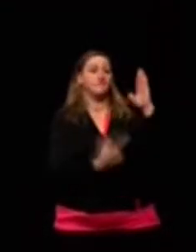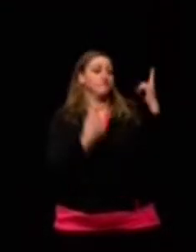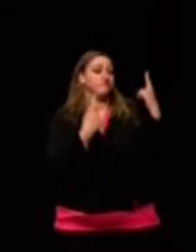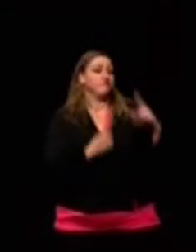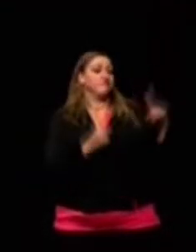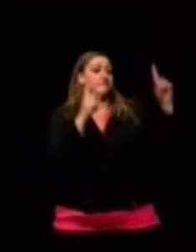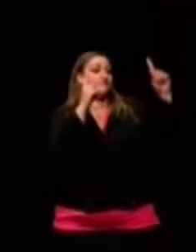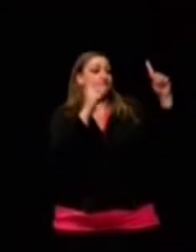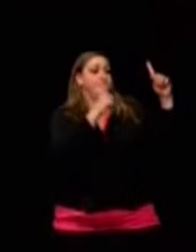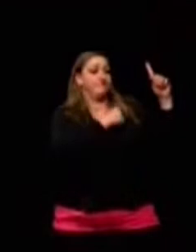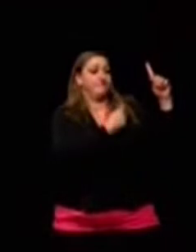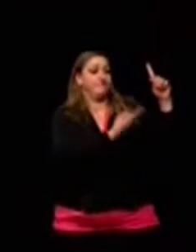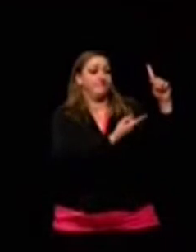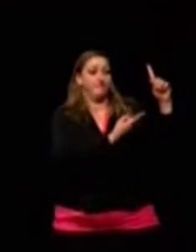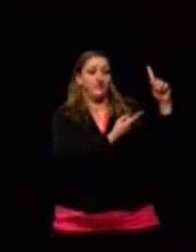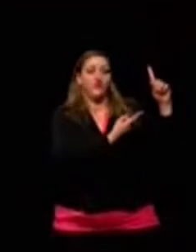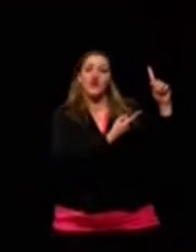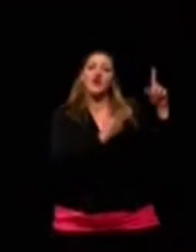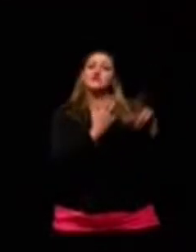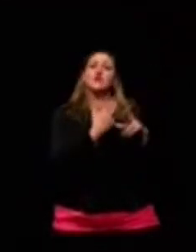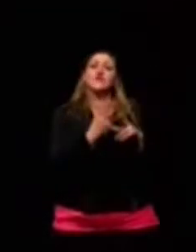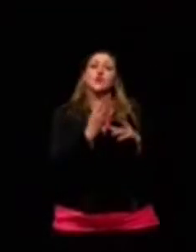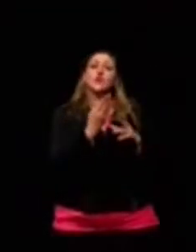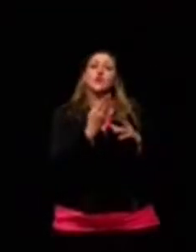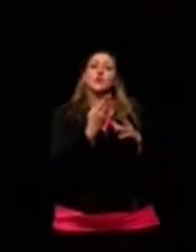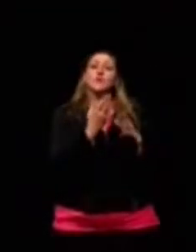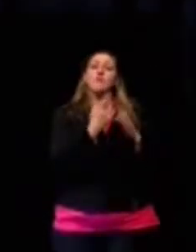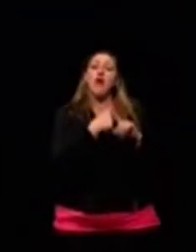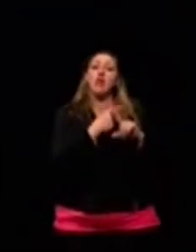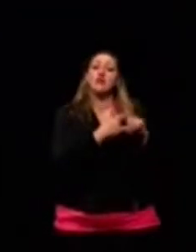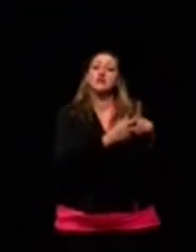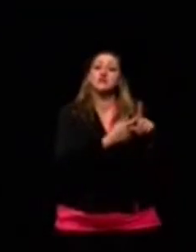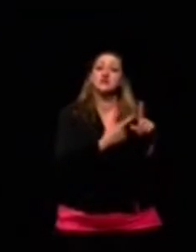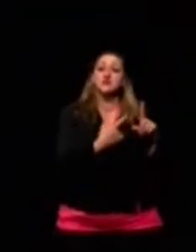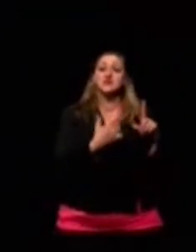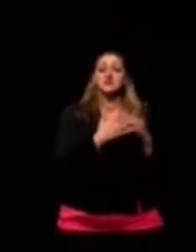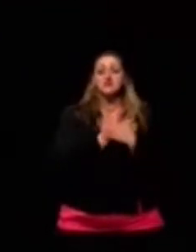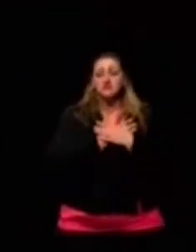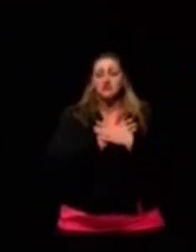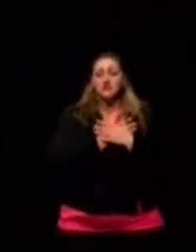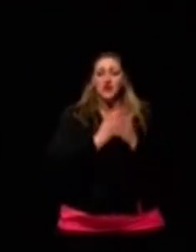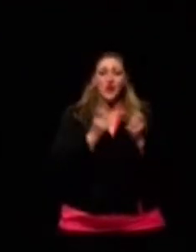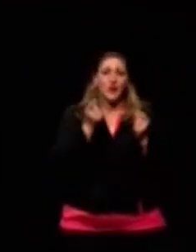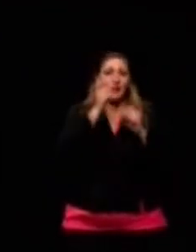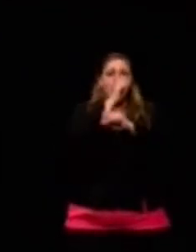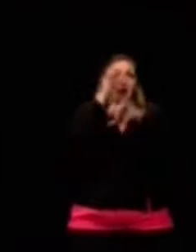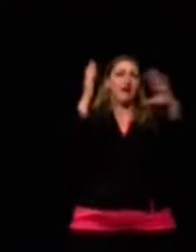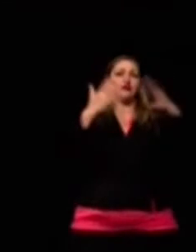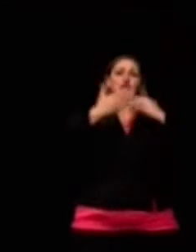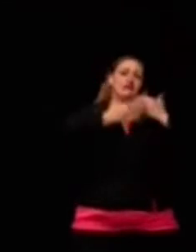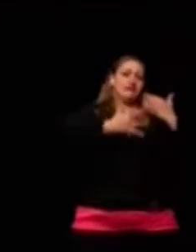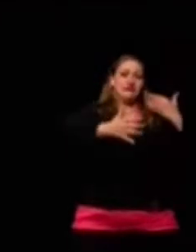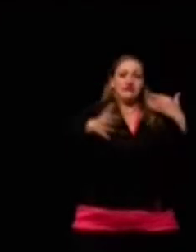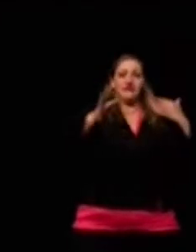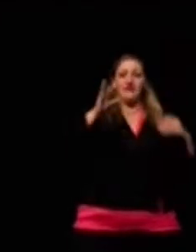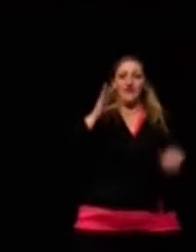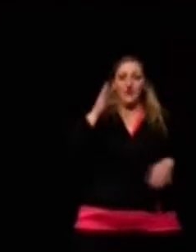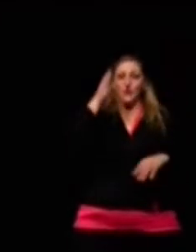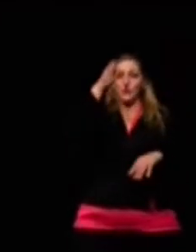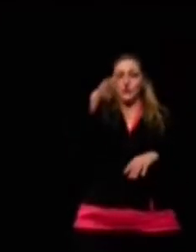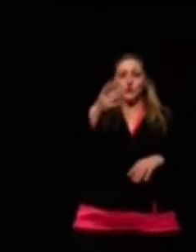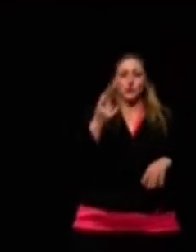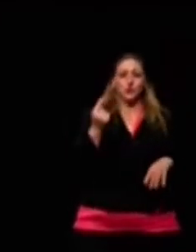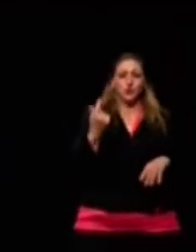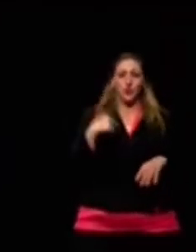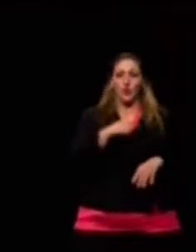under her belt in only a few short months as our governor, I can only imagine the great things to come when